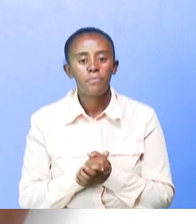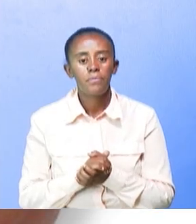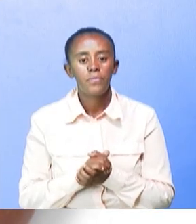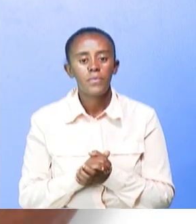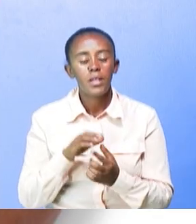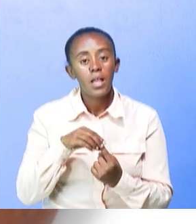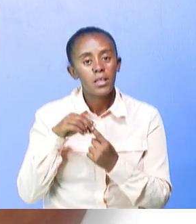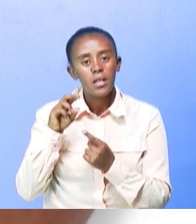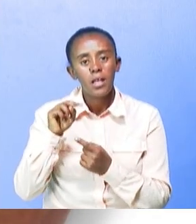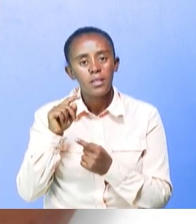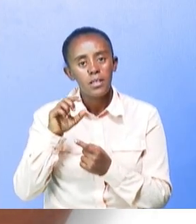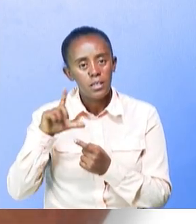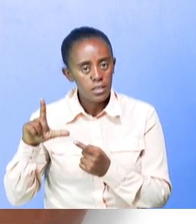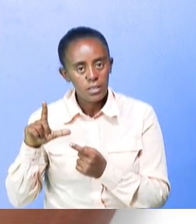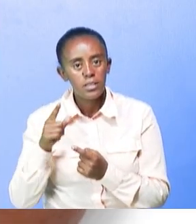the teacher